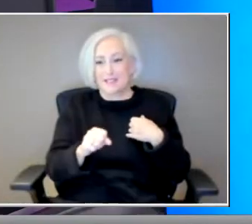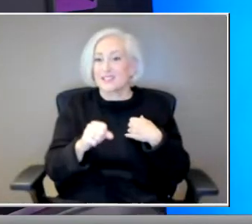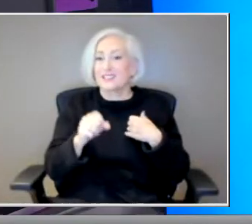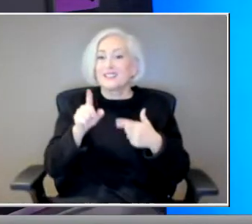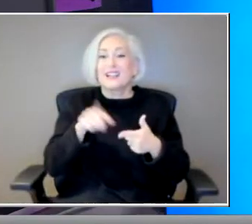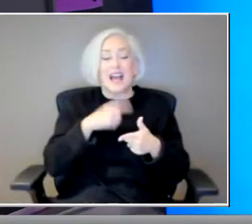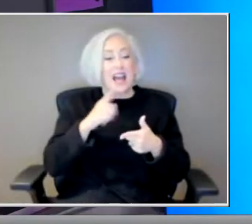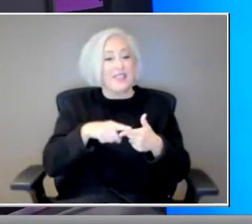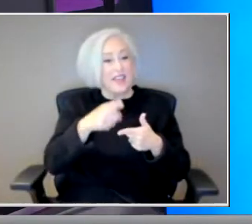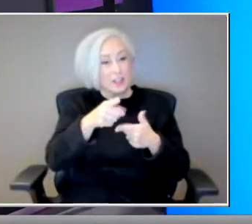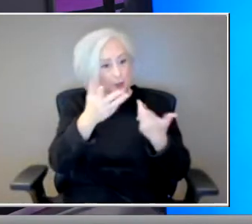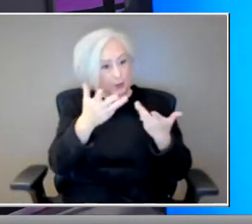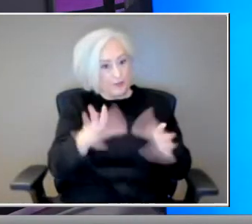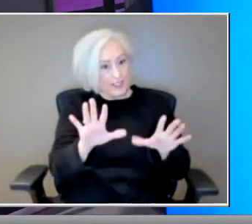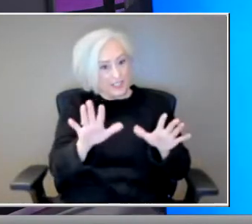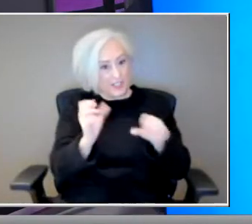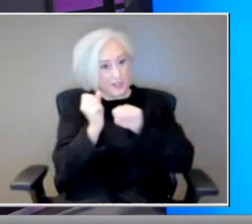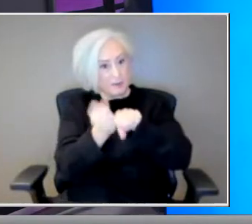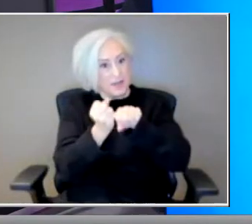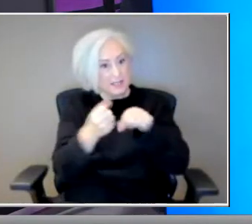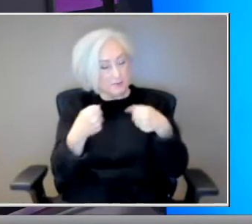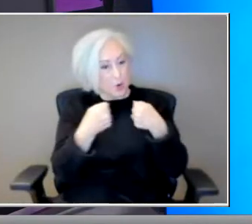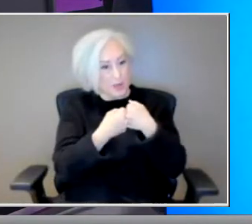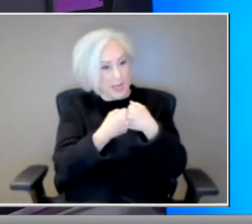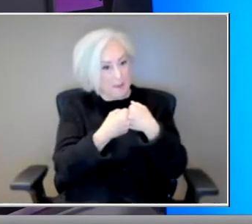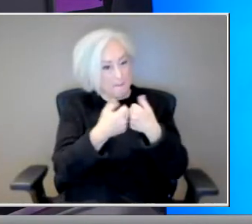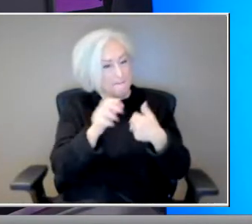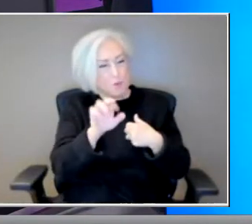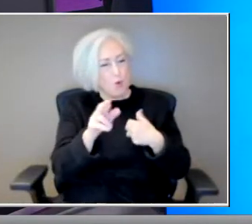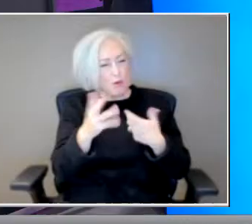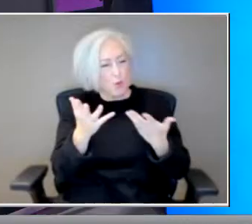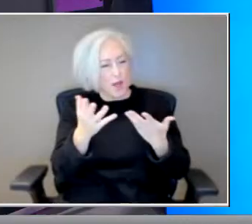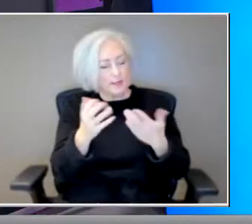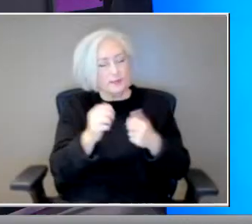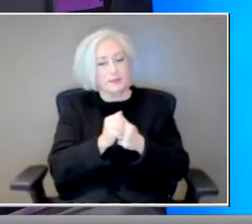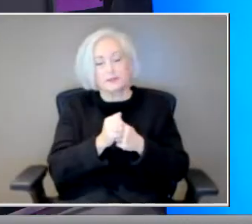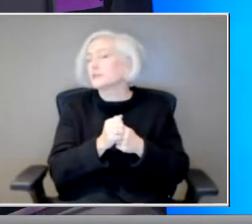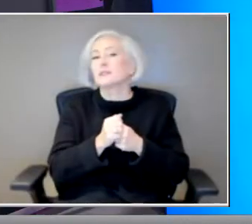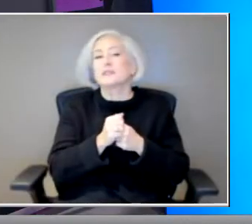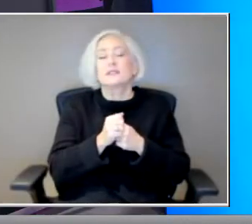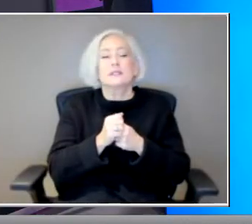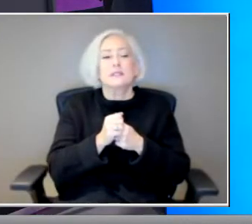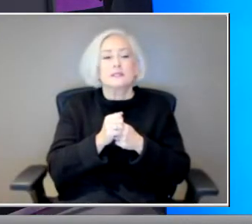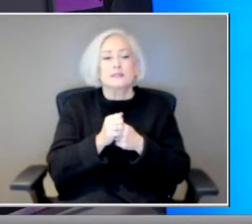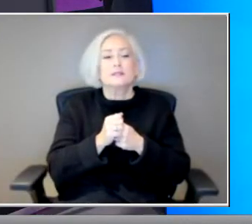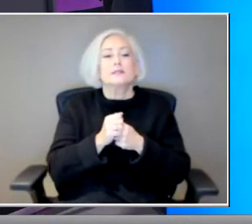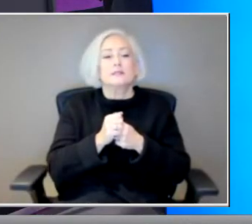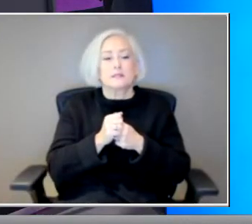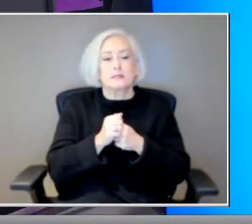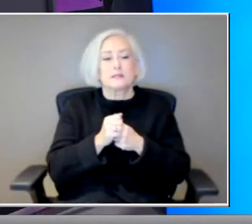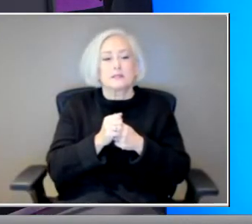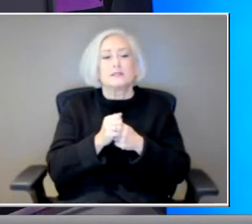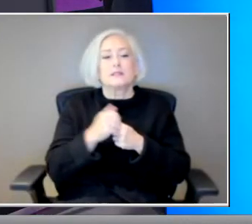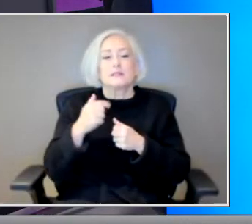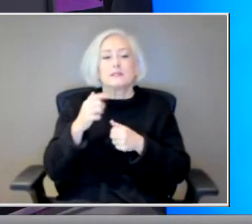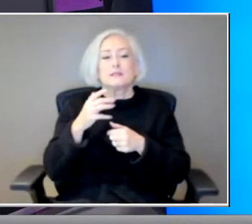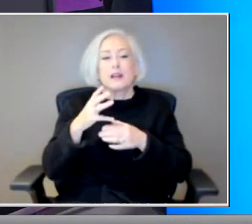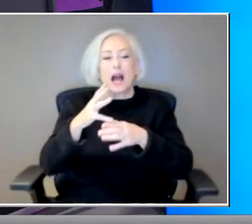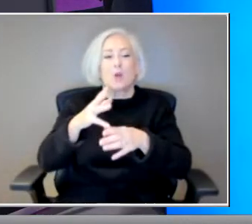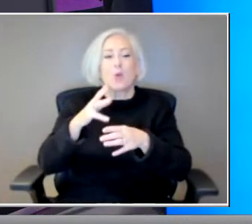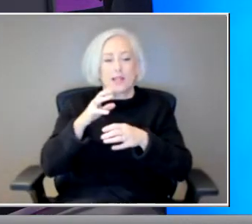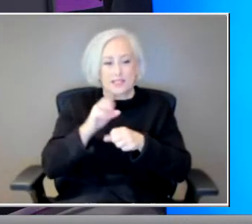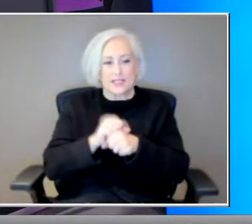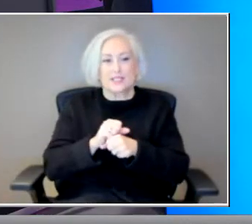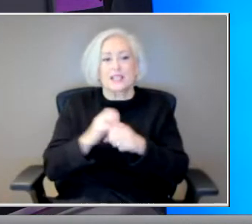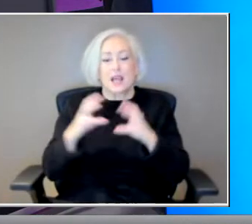game no. in the middle of all this? No, Or did you? because I went to field the ball and it hit me in the tip of my finger. Well, it started